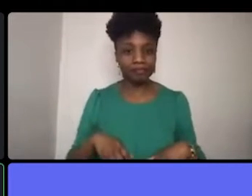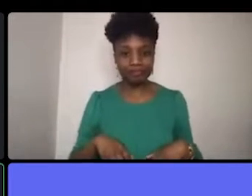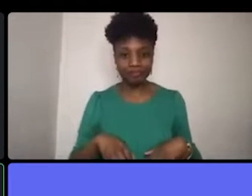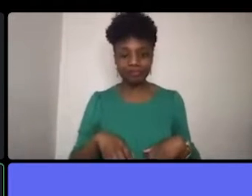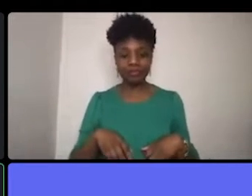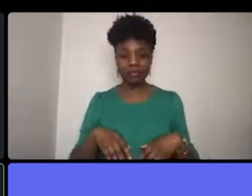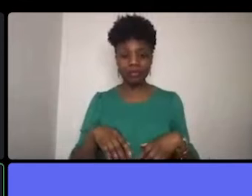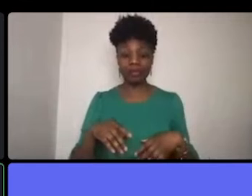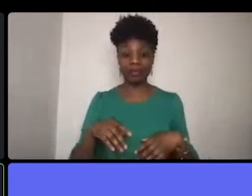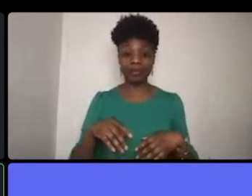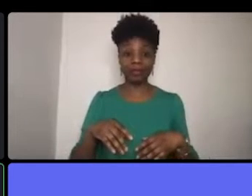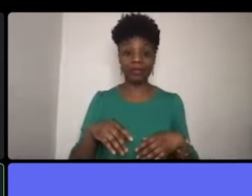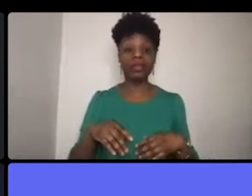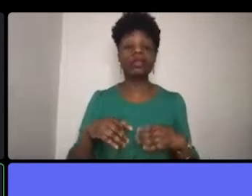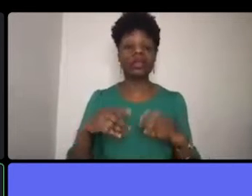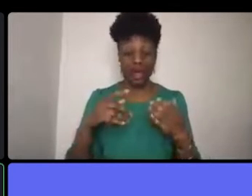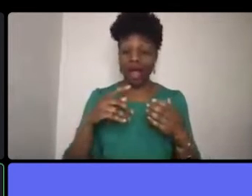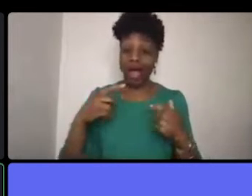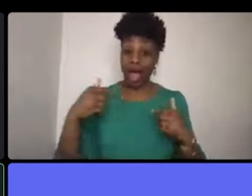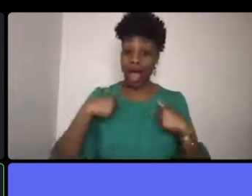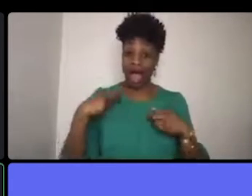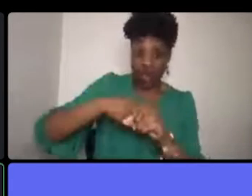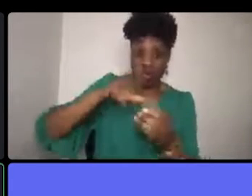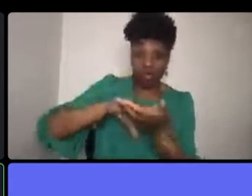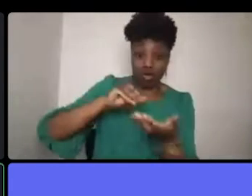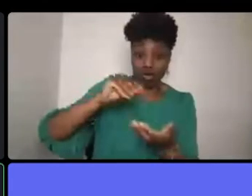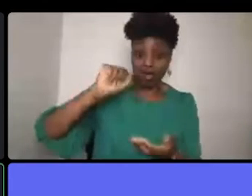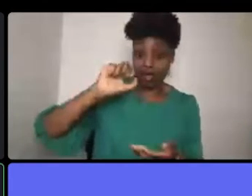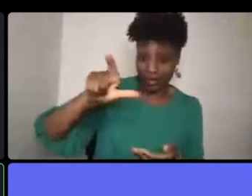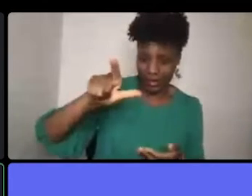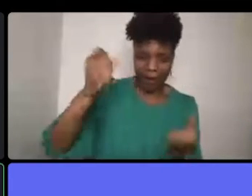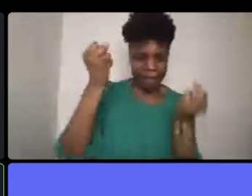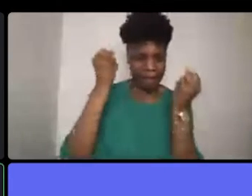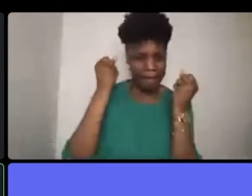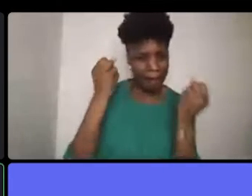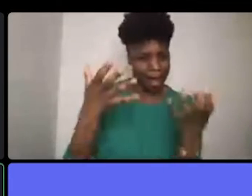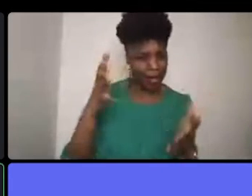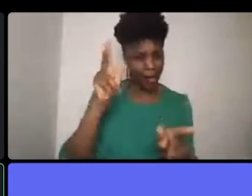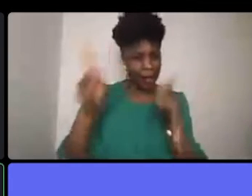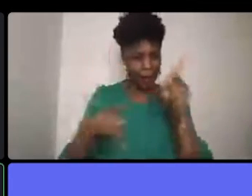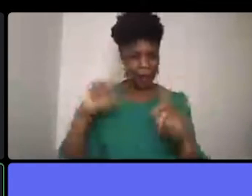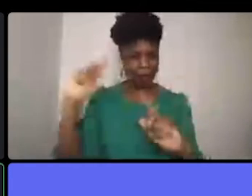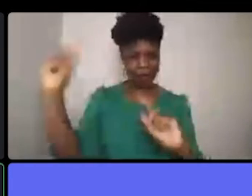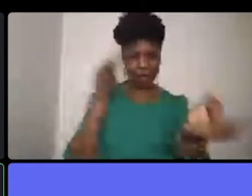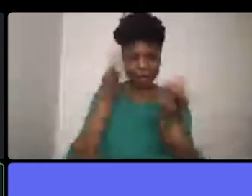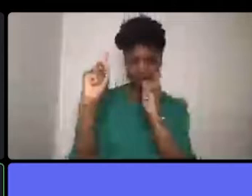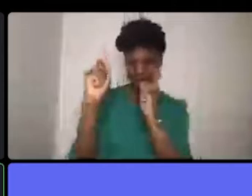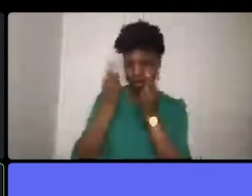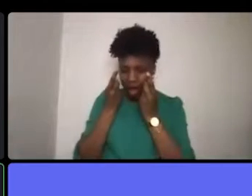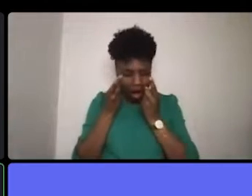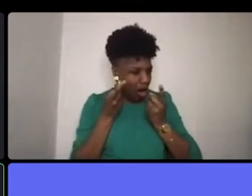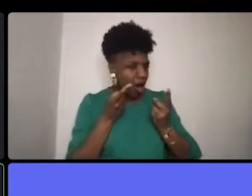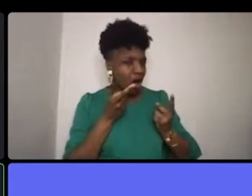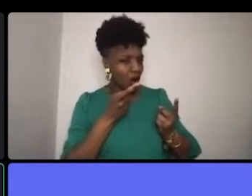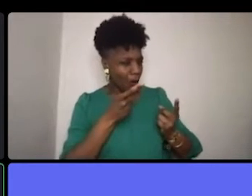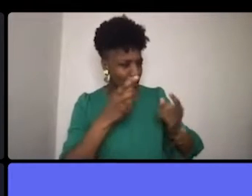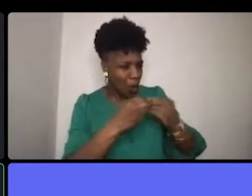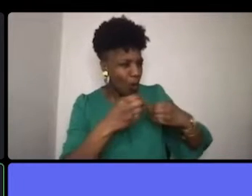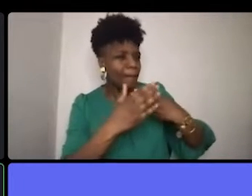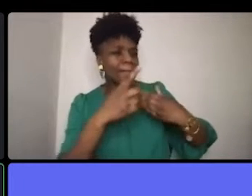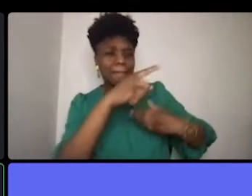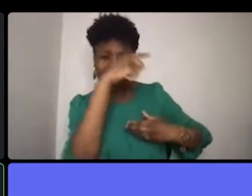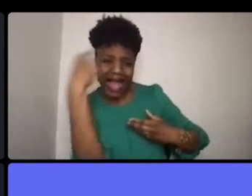were, "Oh, we need more black interpreters. We need more black male interpreters." You know, the field is dominated by white